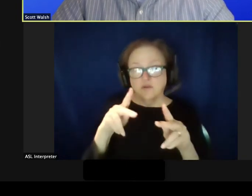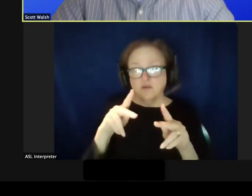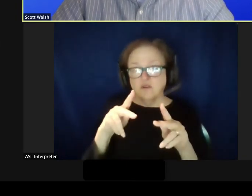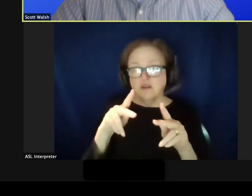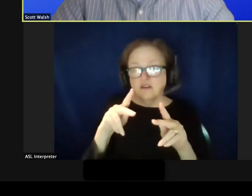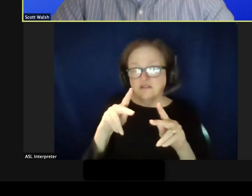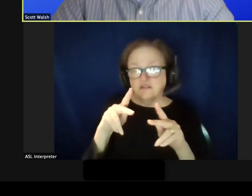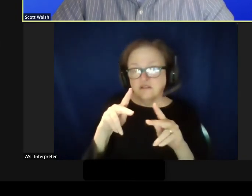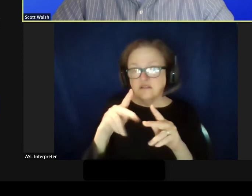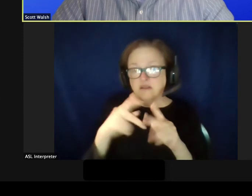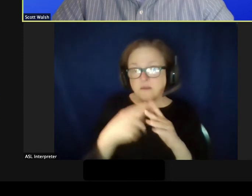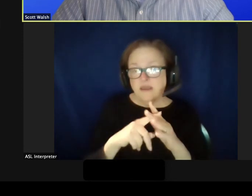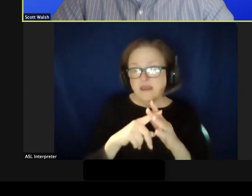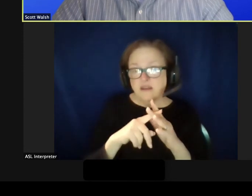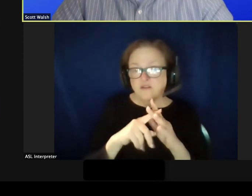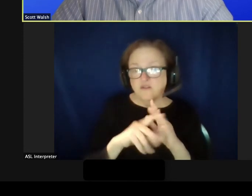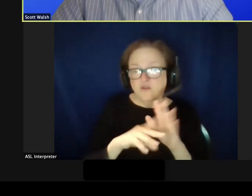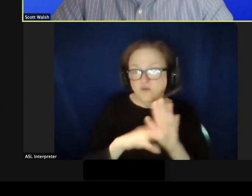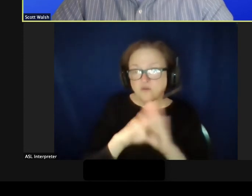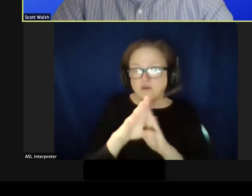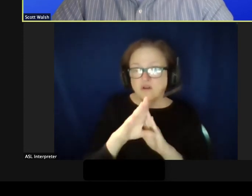to cultivate and foster identity.